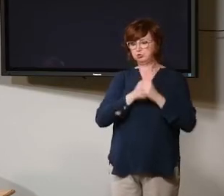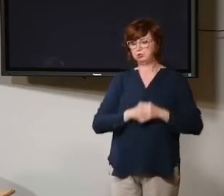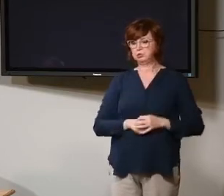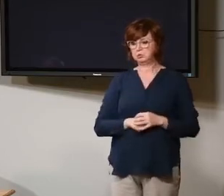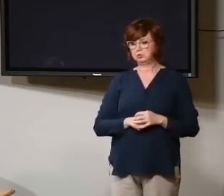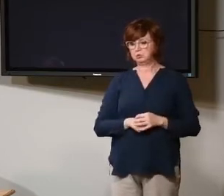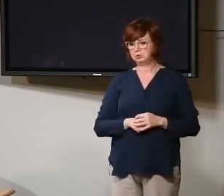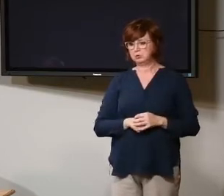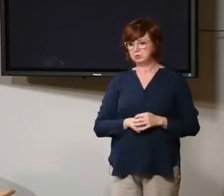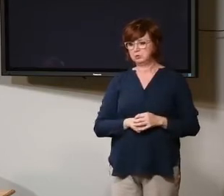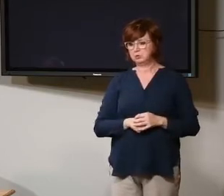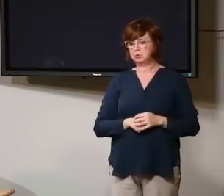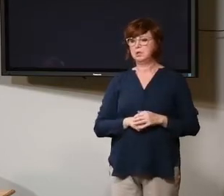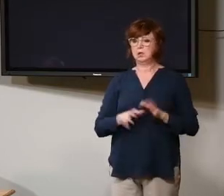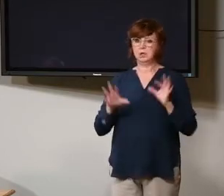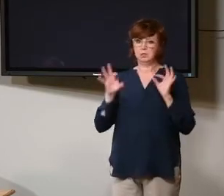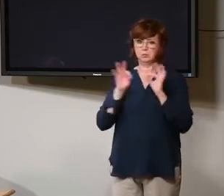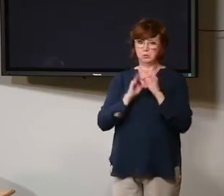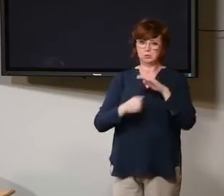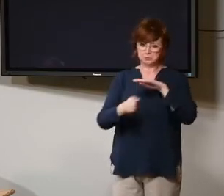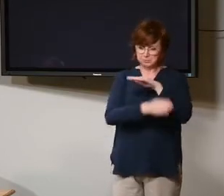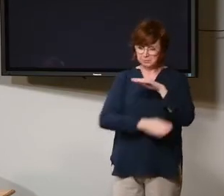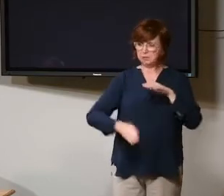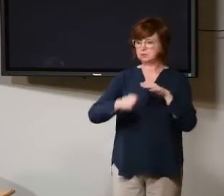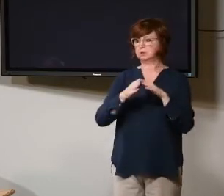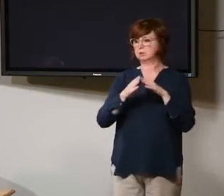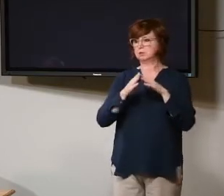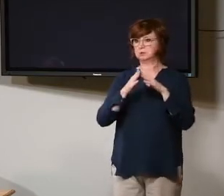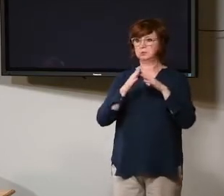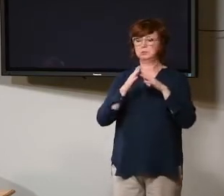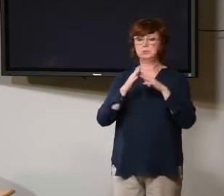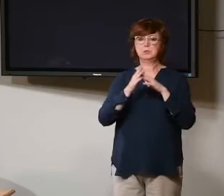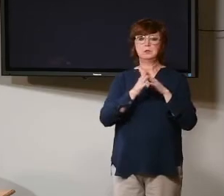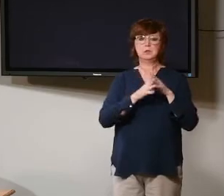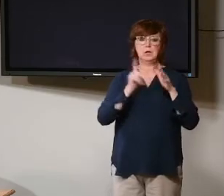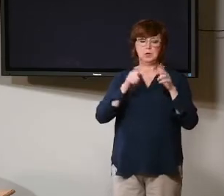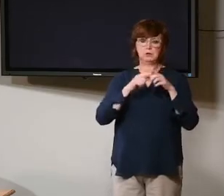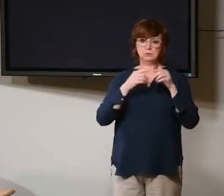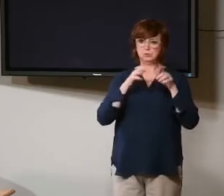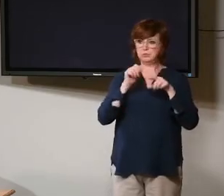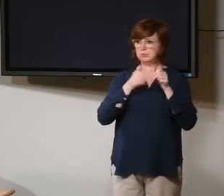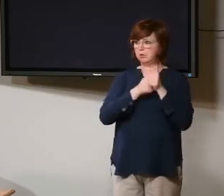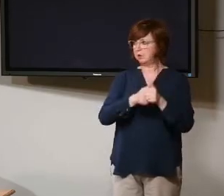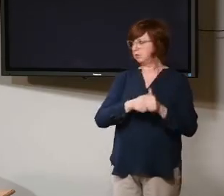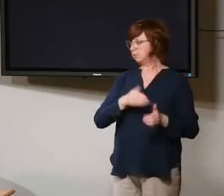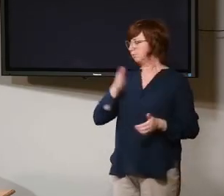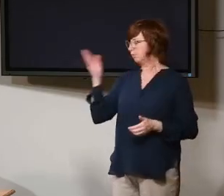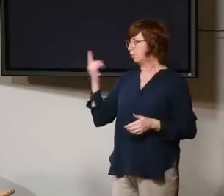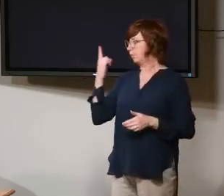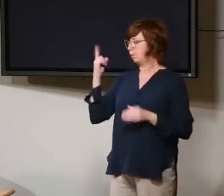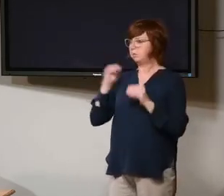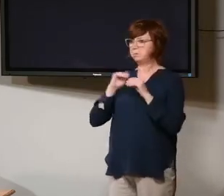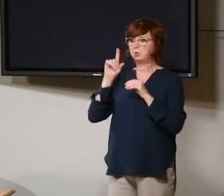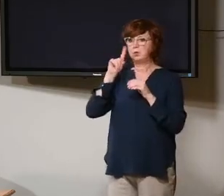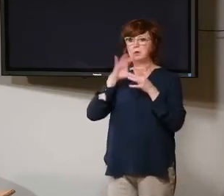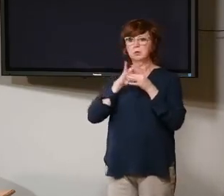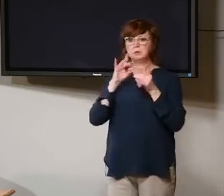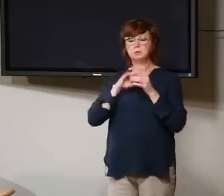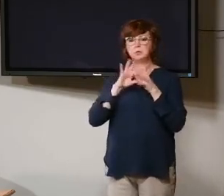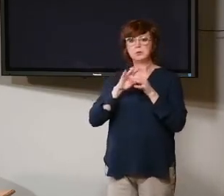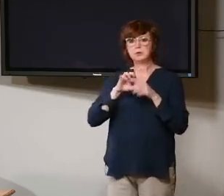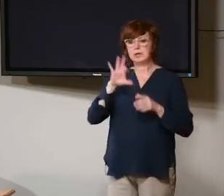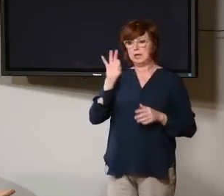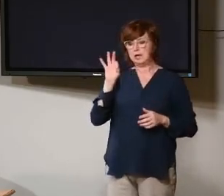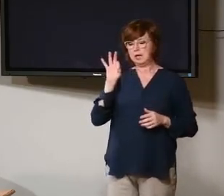infection prevention and control is essential behaviors we have to practice all the time. I'd just say make one other comment on the N95